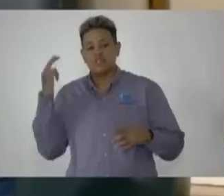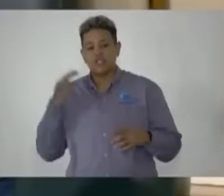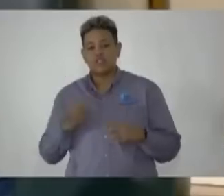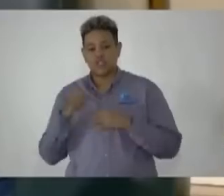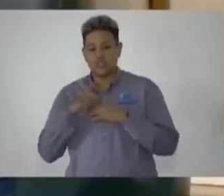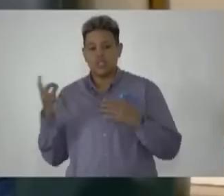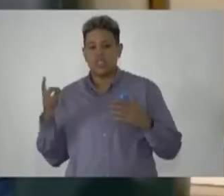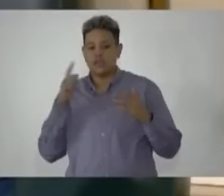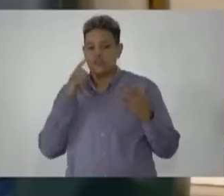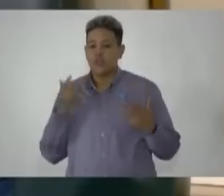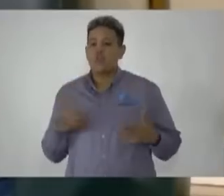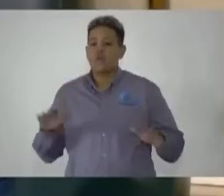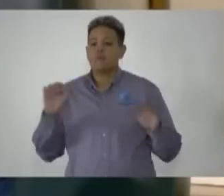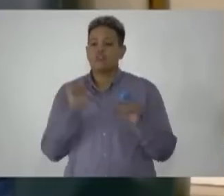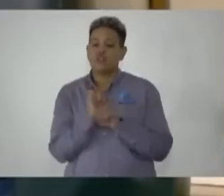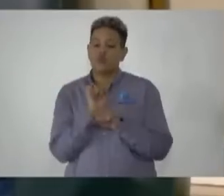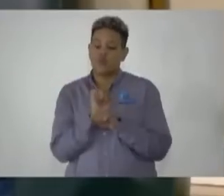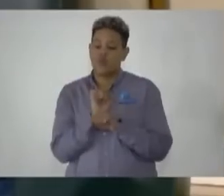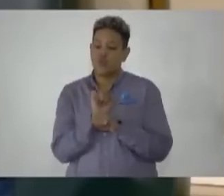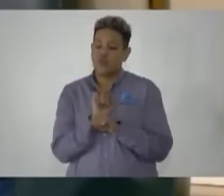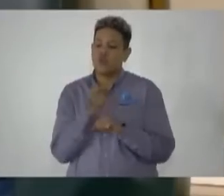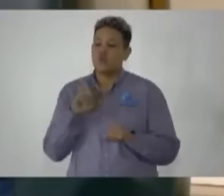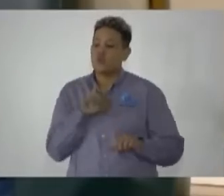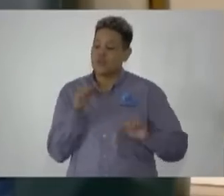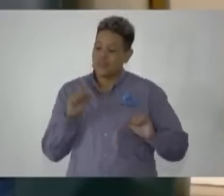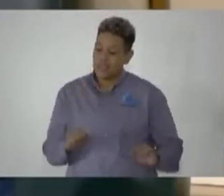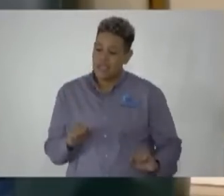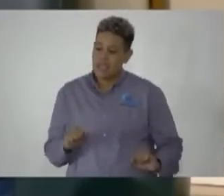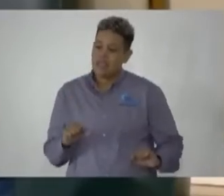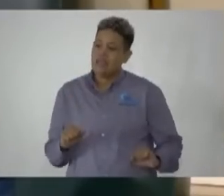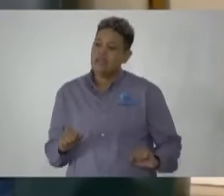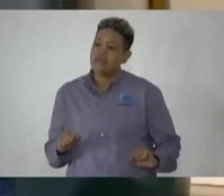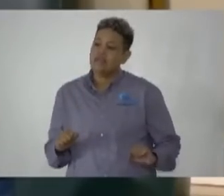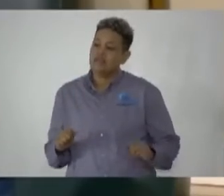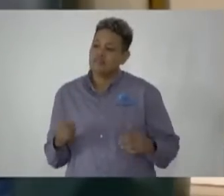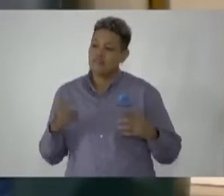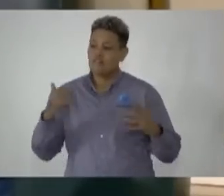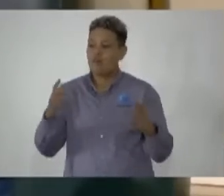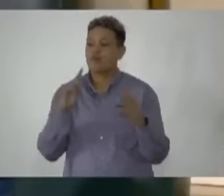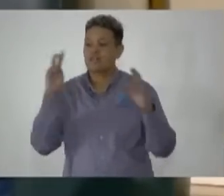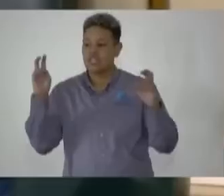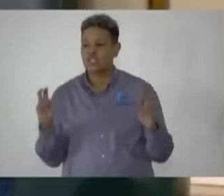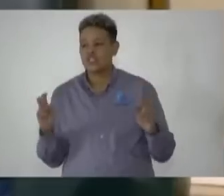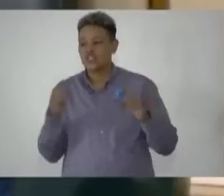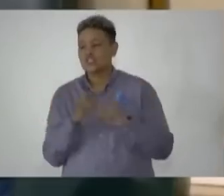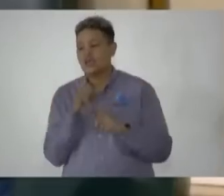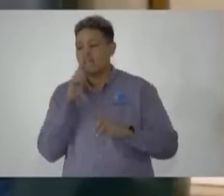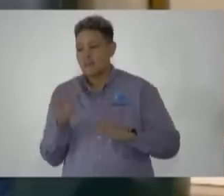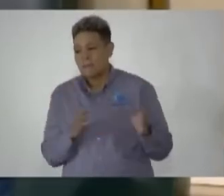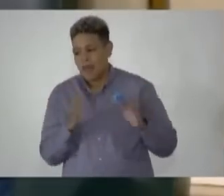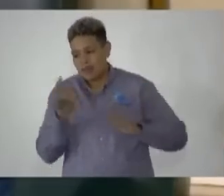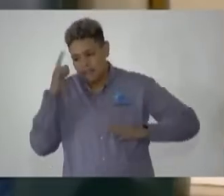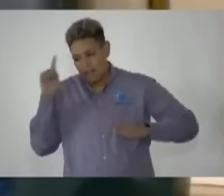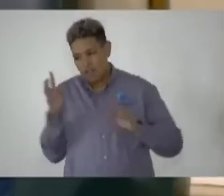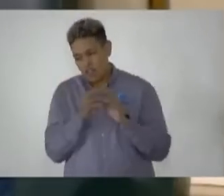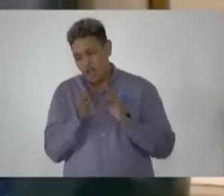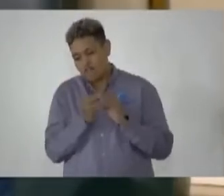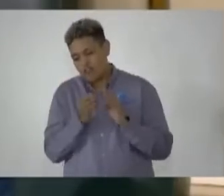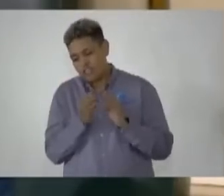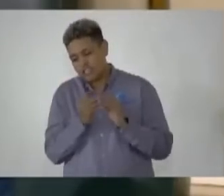day to complete the work so that we can take forward the issue of planning for the